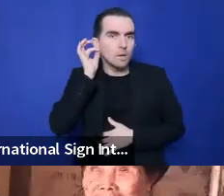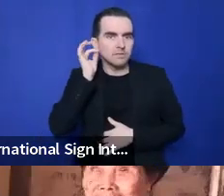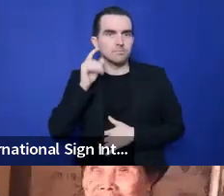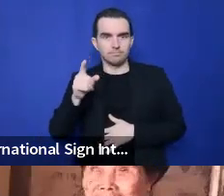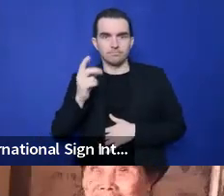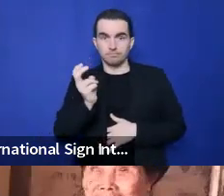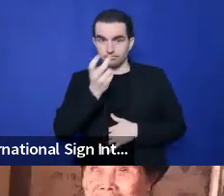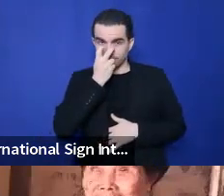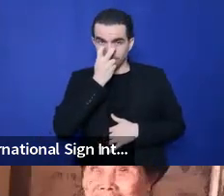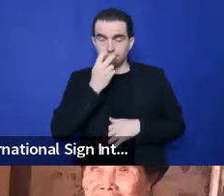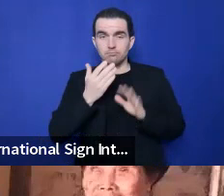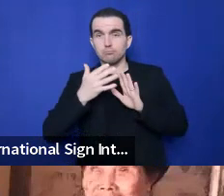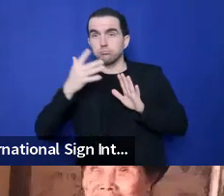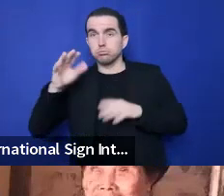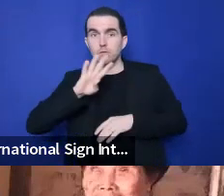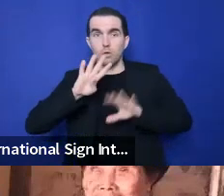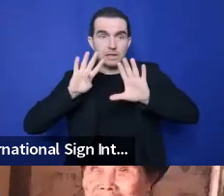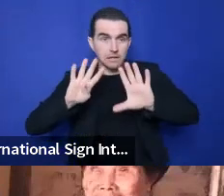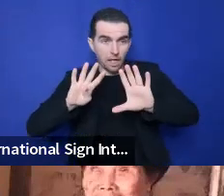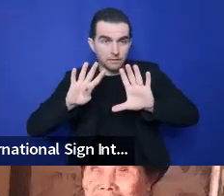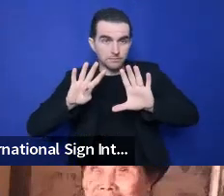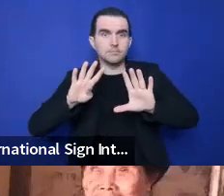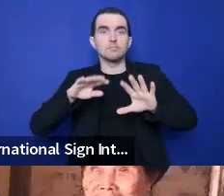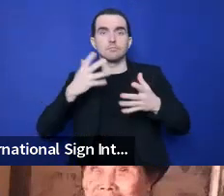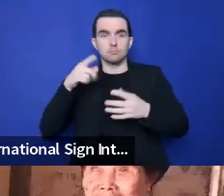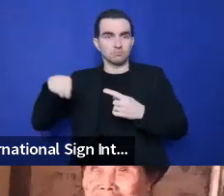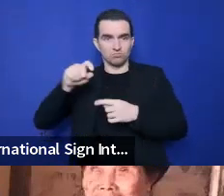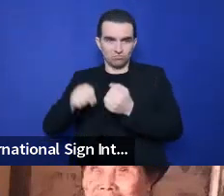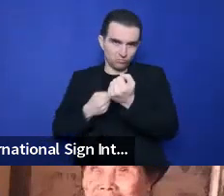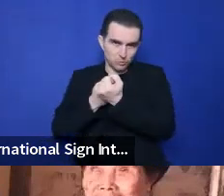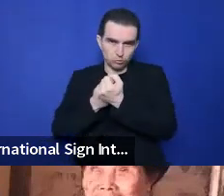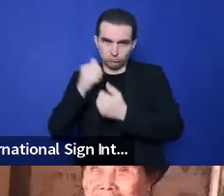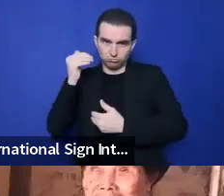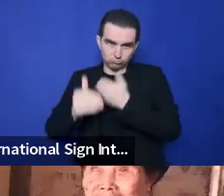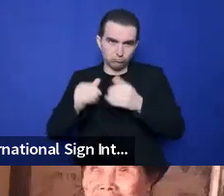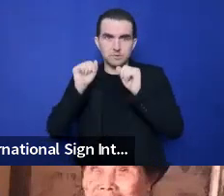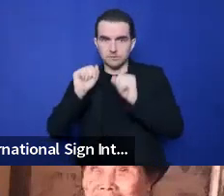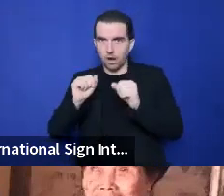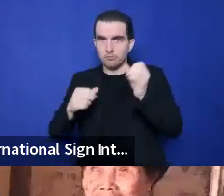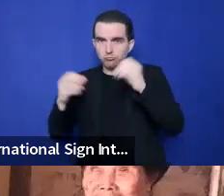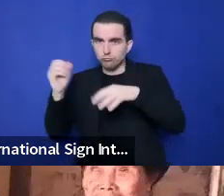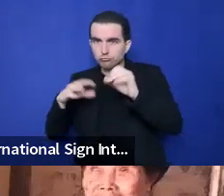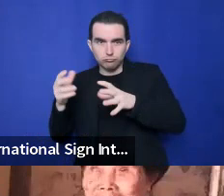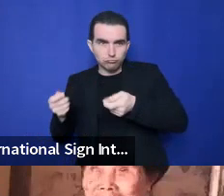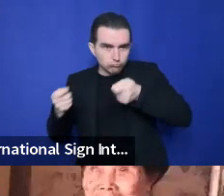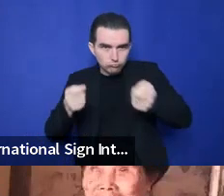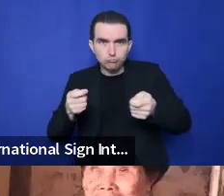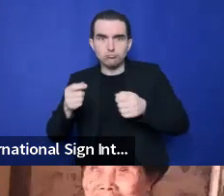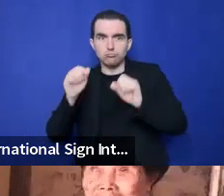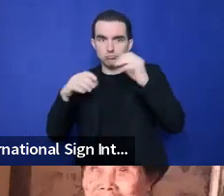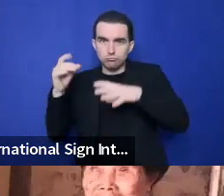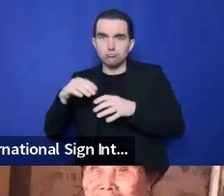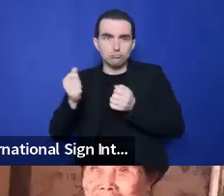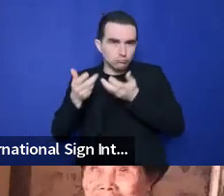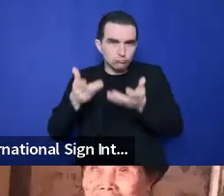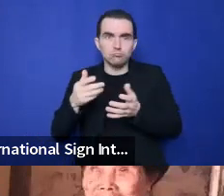a sewing machine for this family of who both the parents and the child is people with disability, and